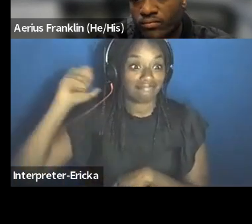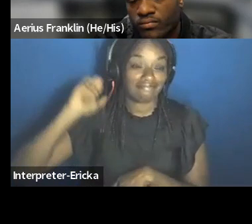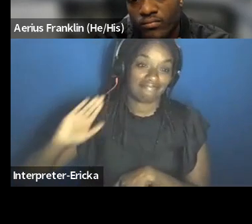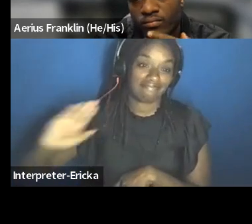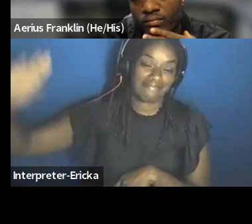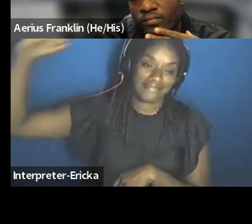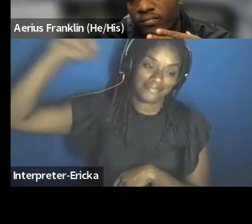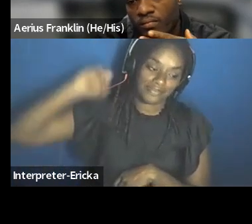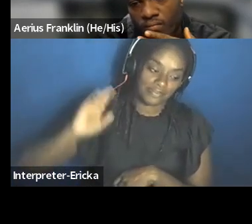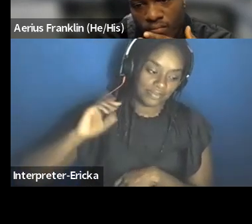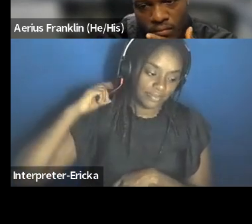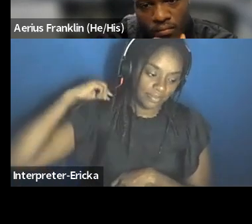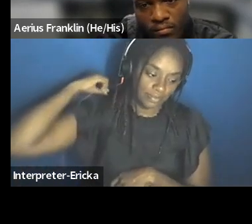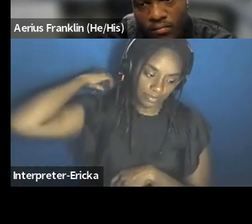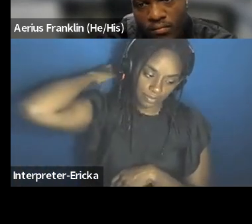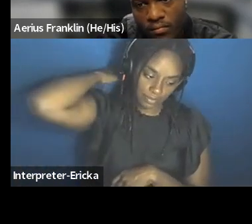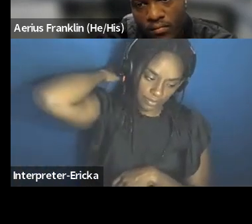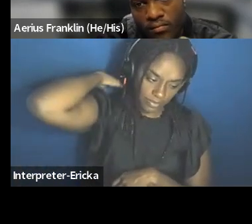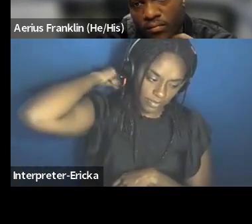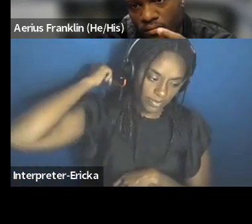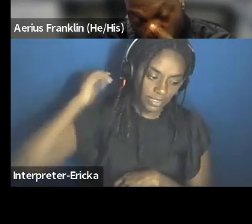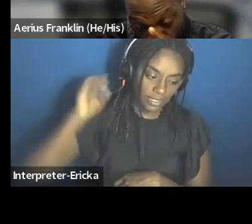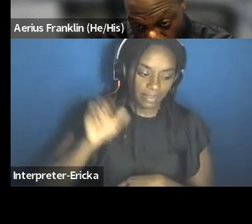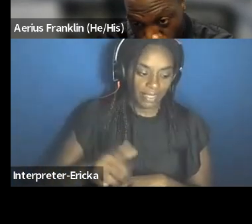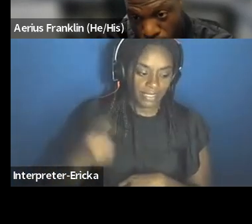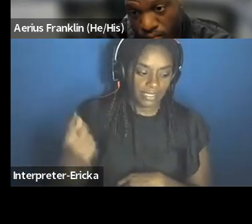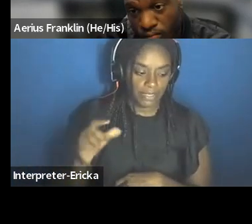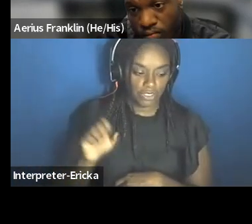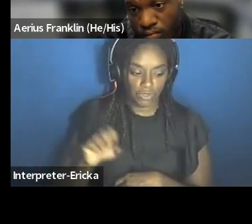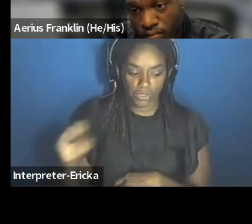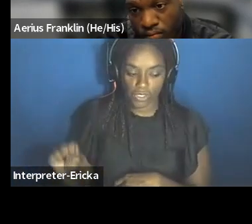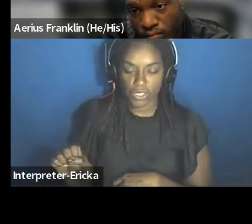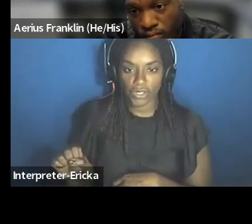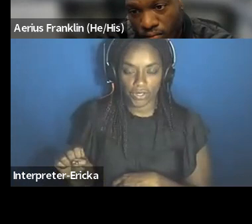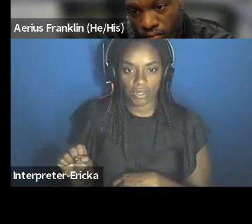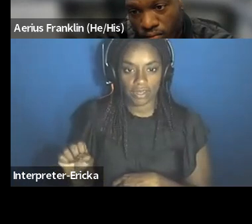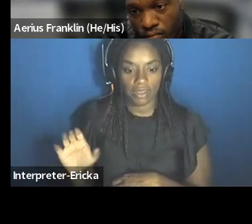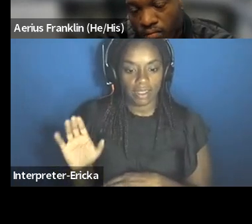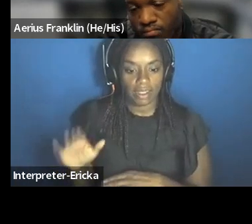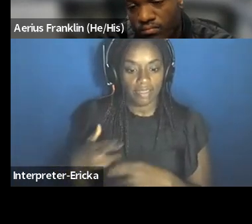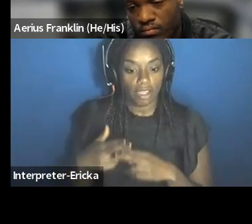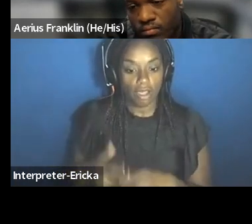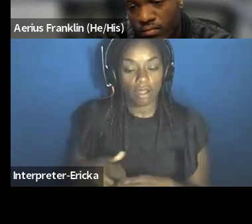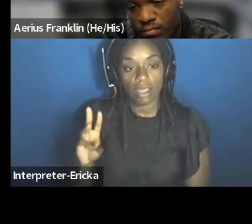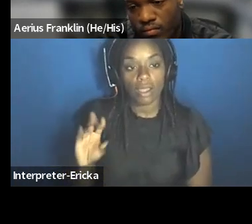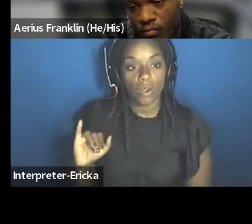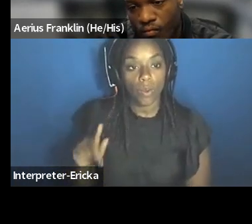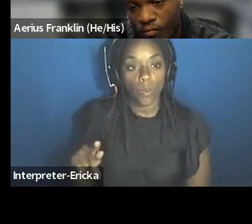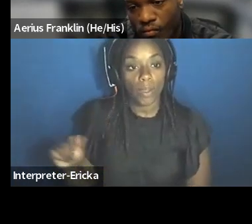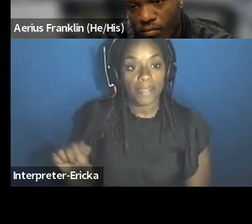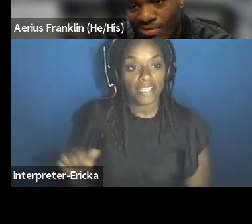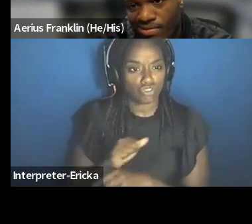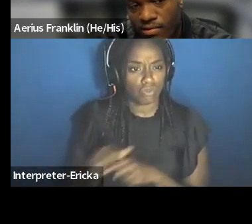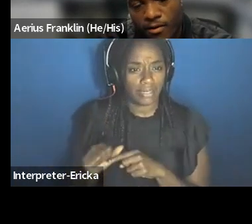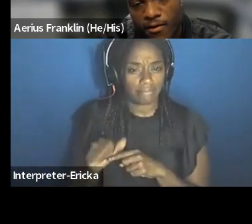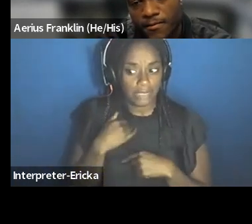And so that is something, the Social Security, they call it WIPA training. If you're not familiar with that,